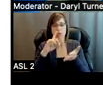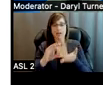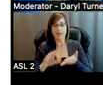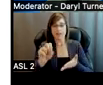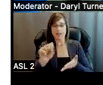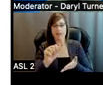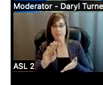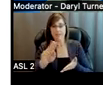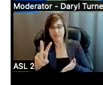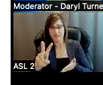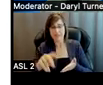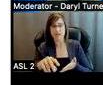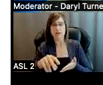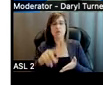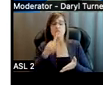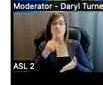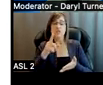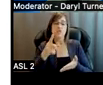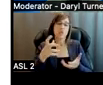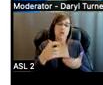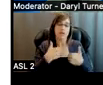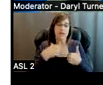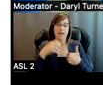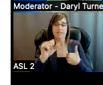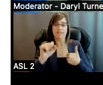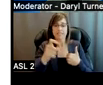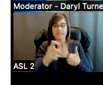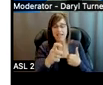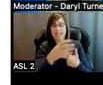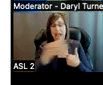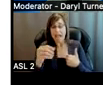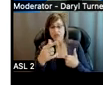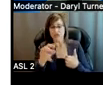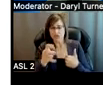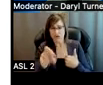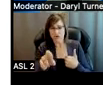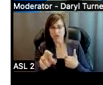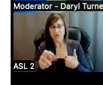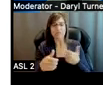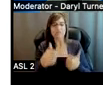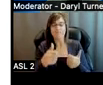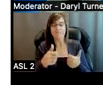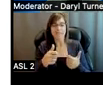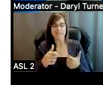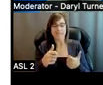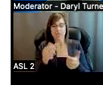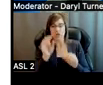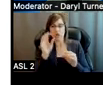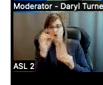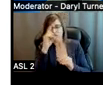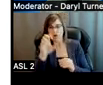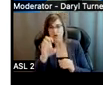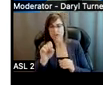SABV. Ultimately, you want to have sex and gender. Even though it is a women study, you are looking for estrogen